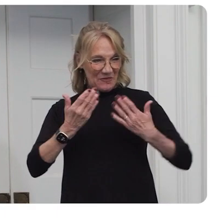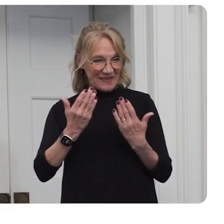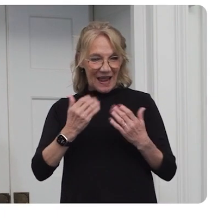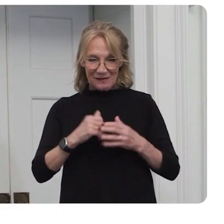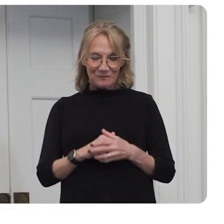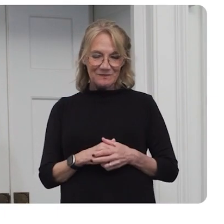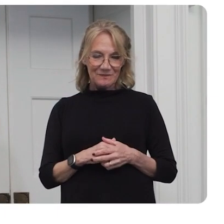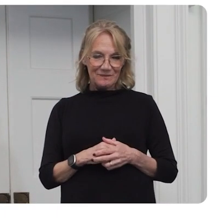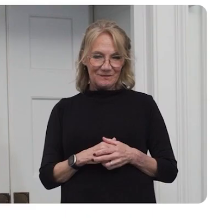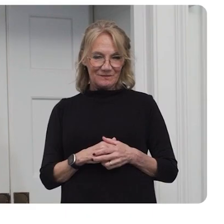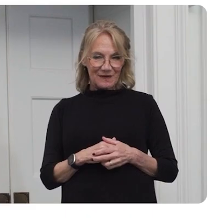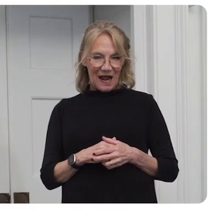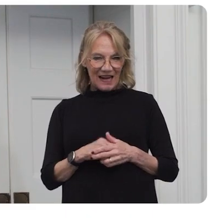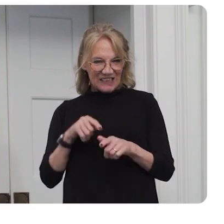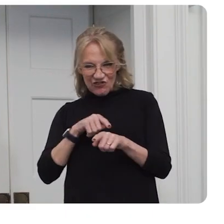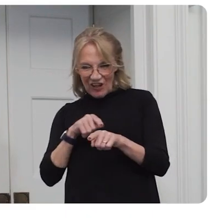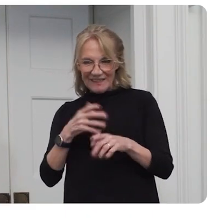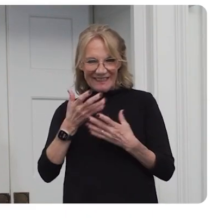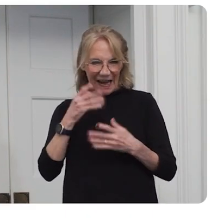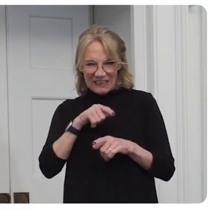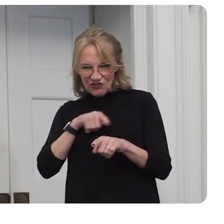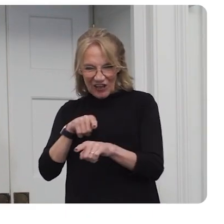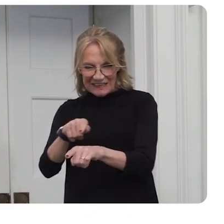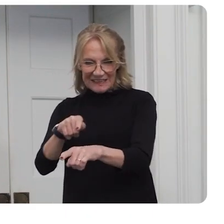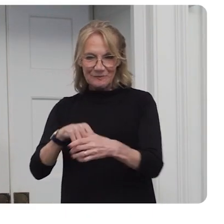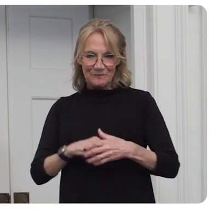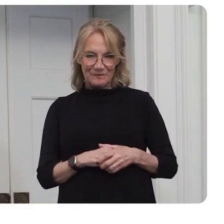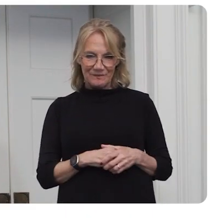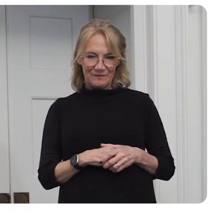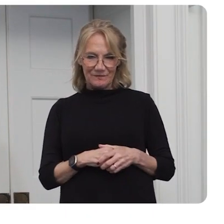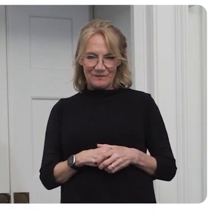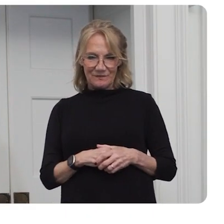other cats. Yeah. No, he's got a girlfriend in the house.